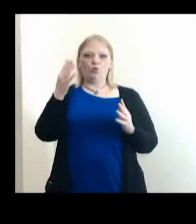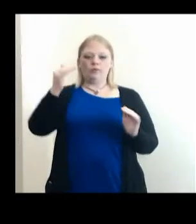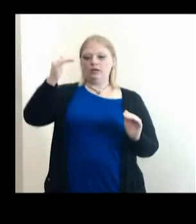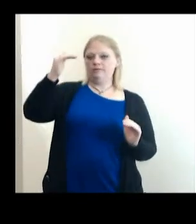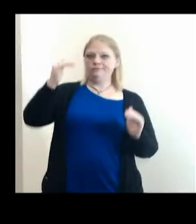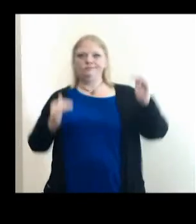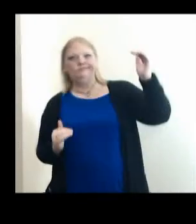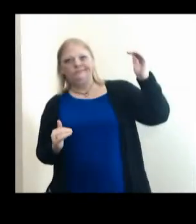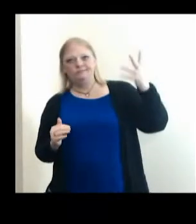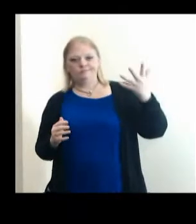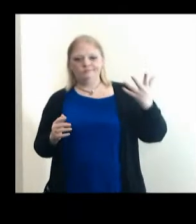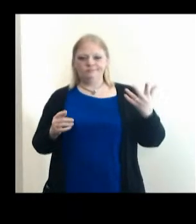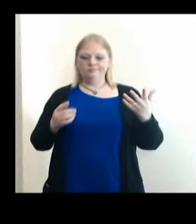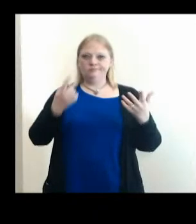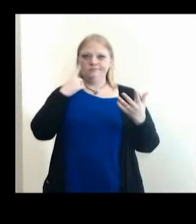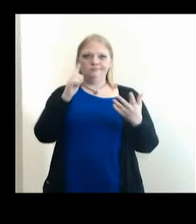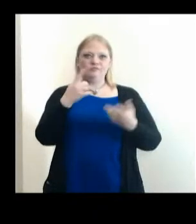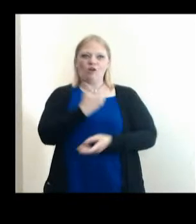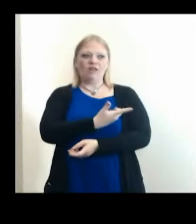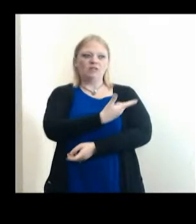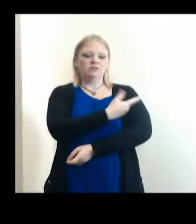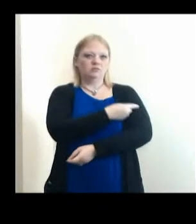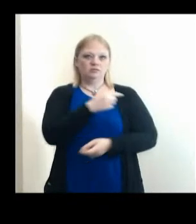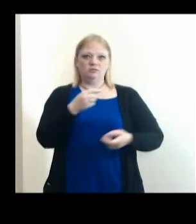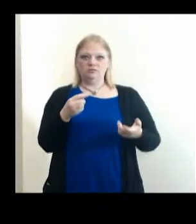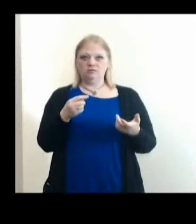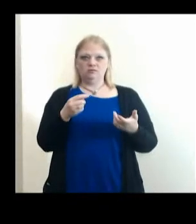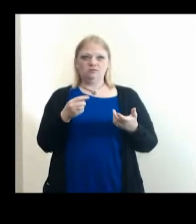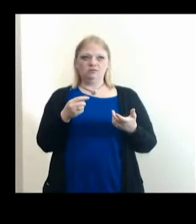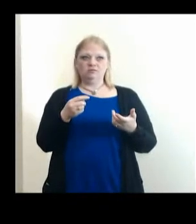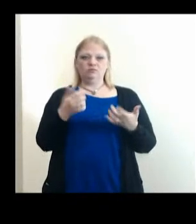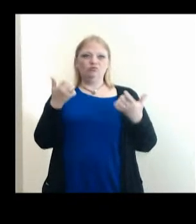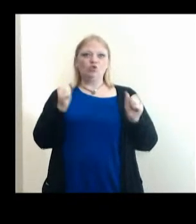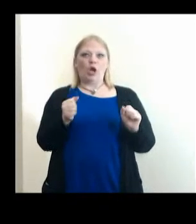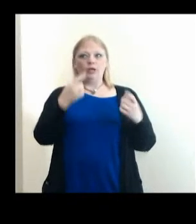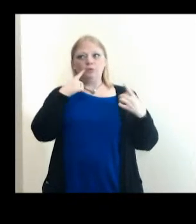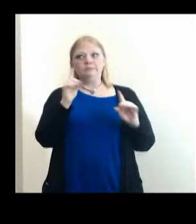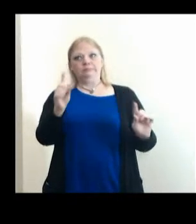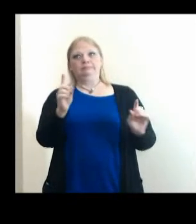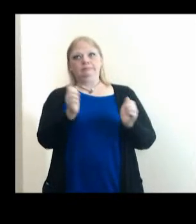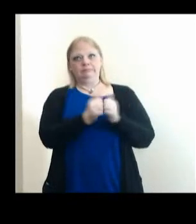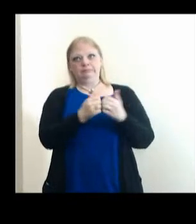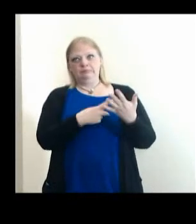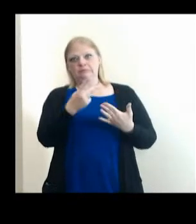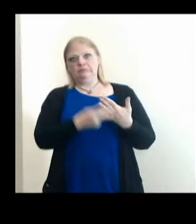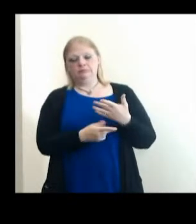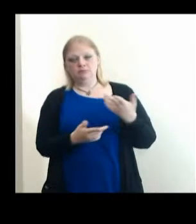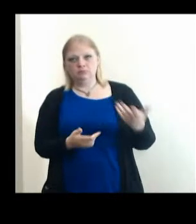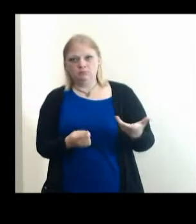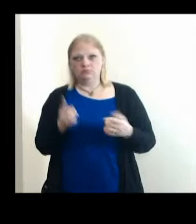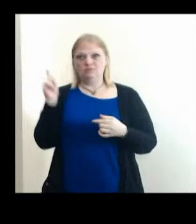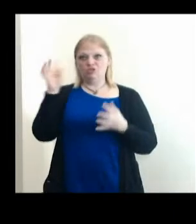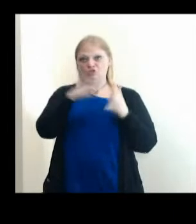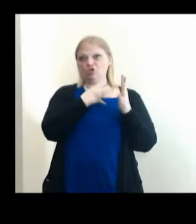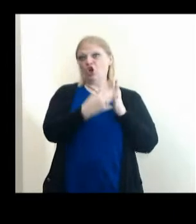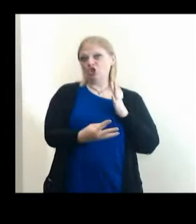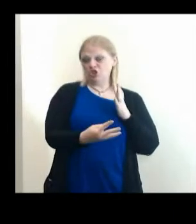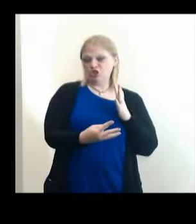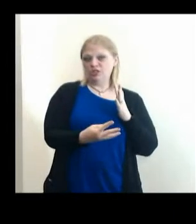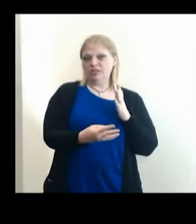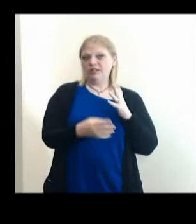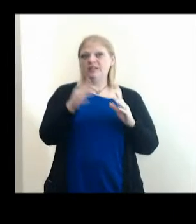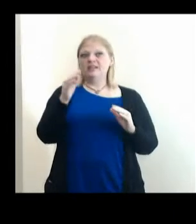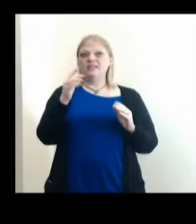disparities in the uptake of vaccination and our success with our vaccine program. So this chart is looking at